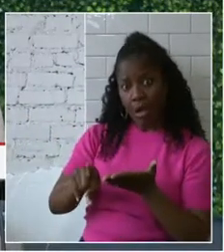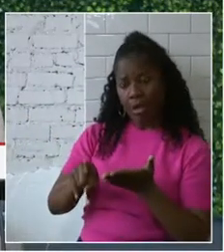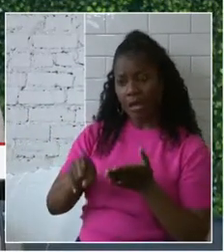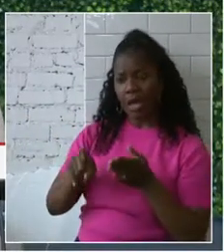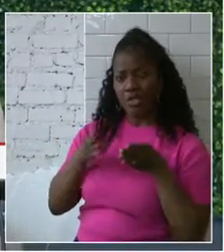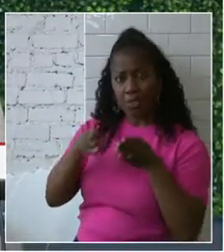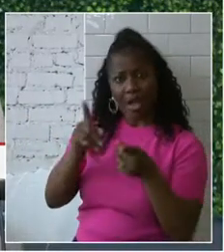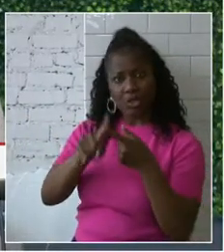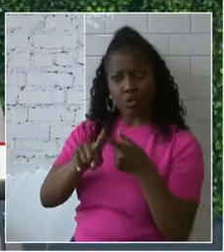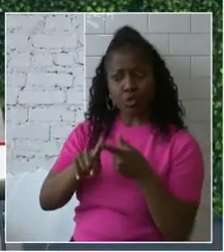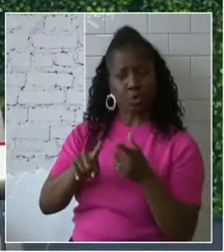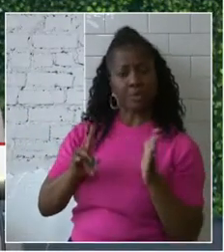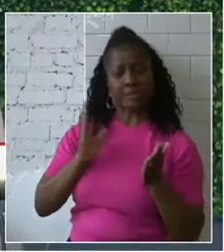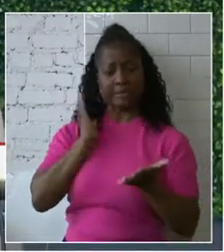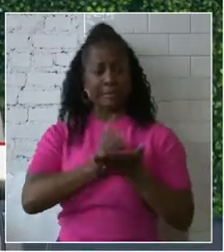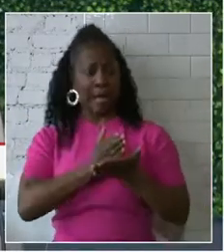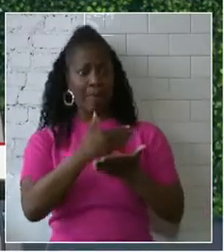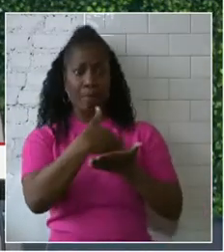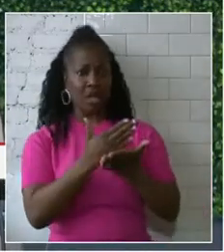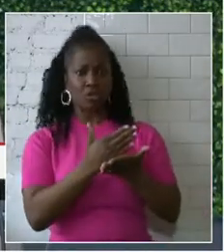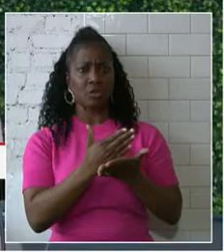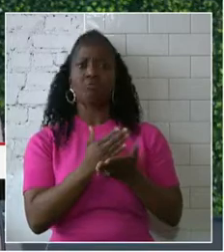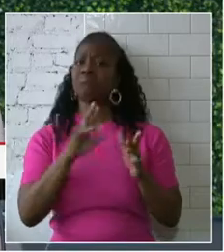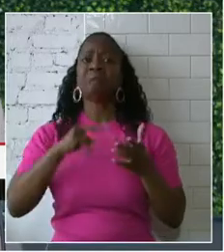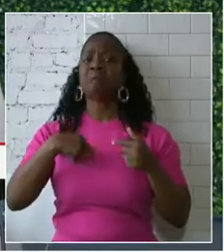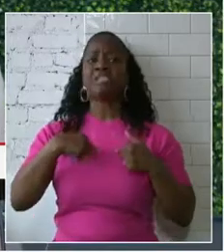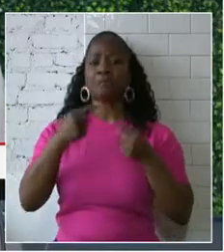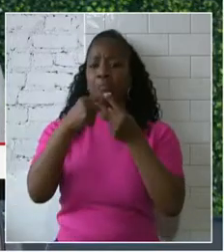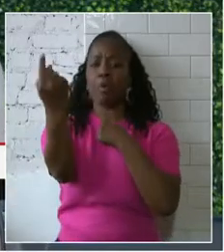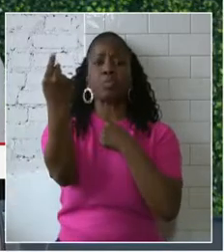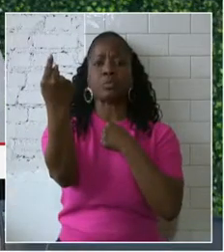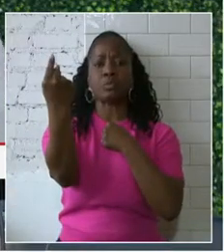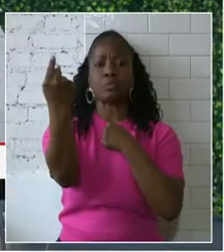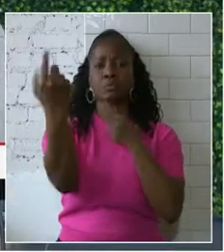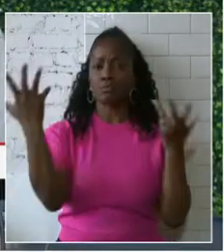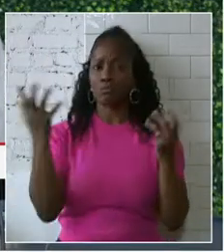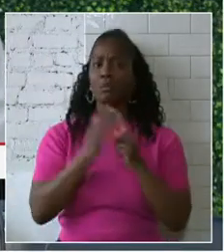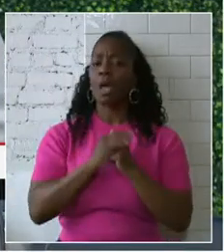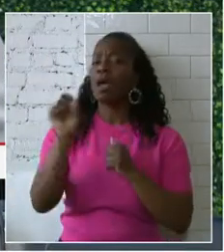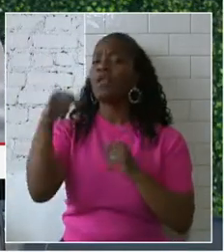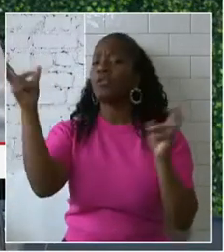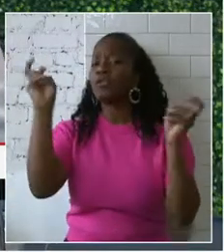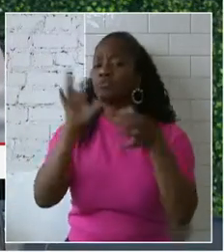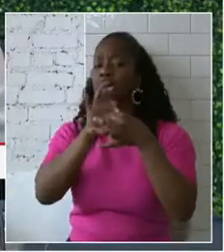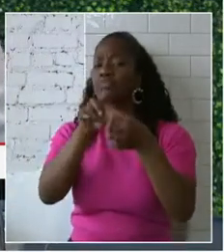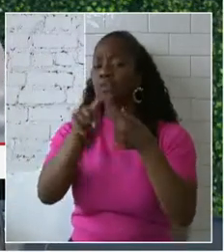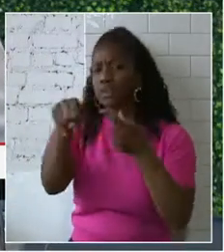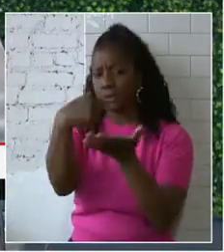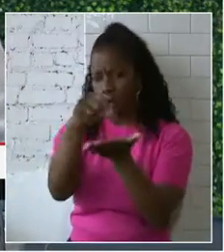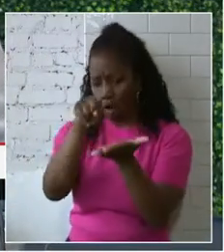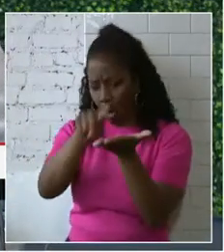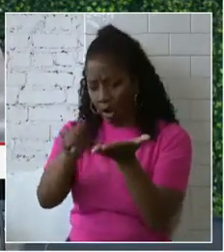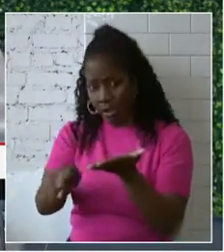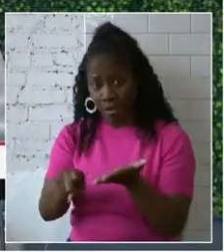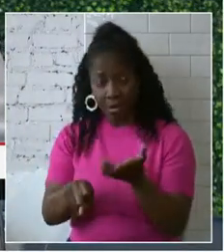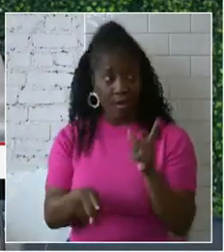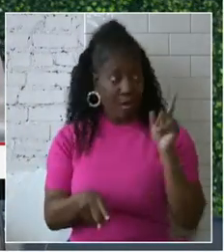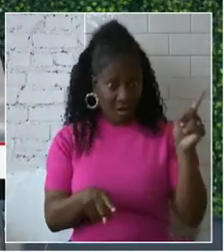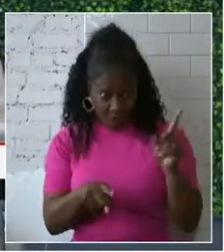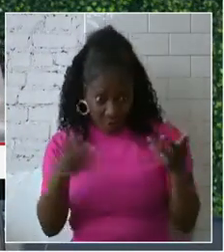that responsibility, I'm opposed to it. Here's another issue with an audit. You ever been